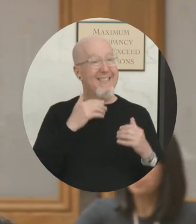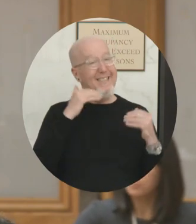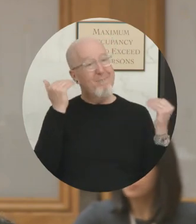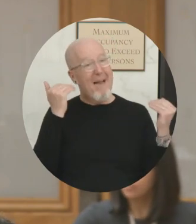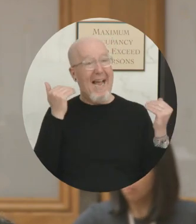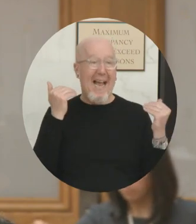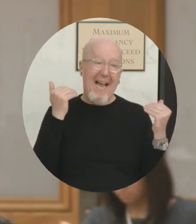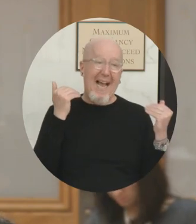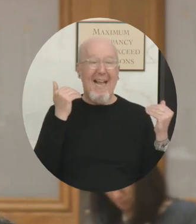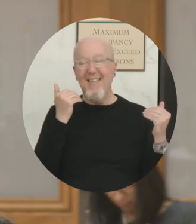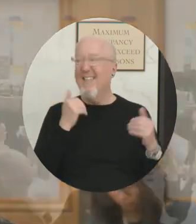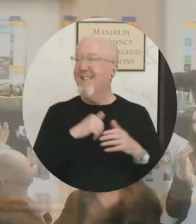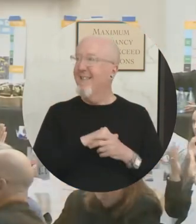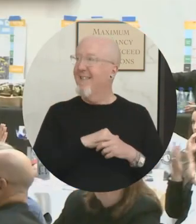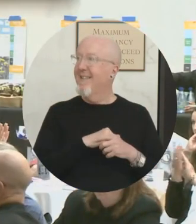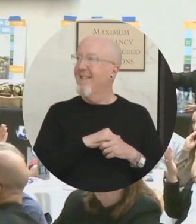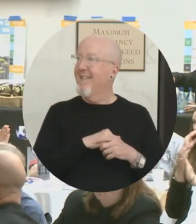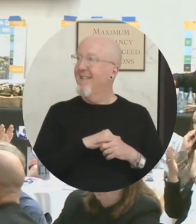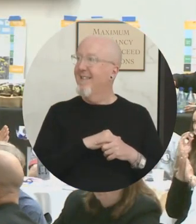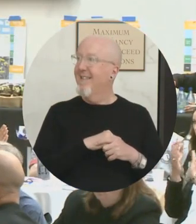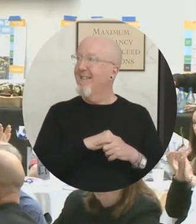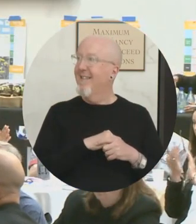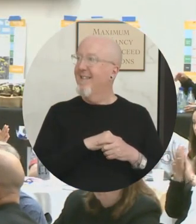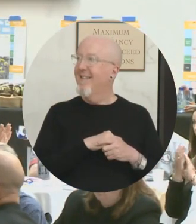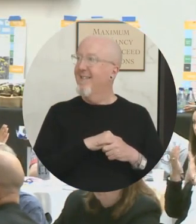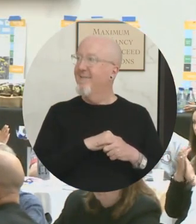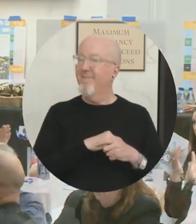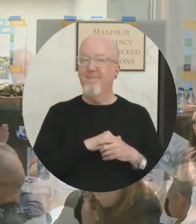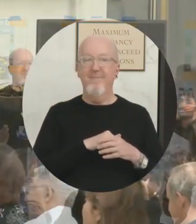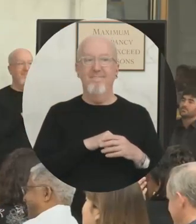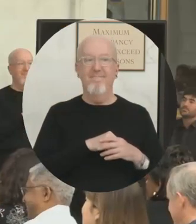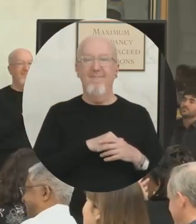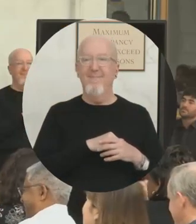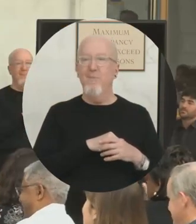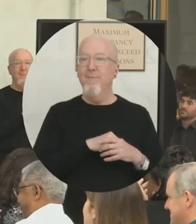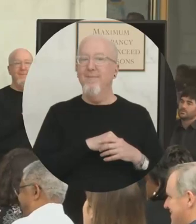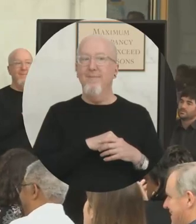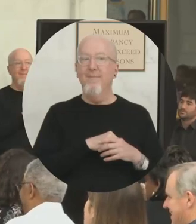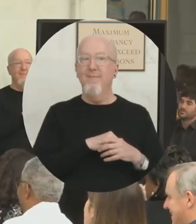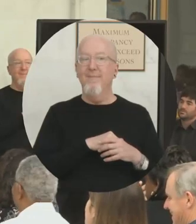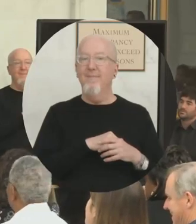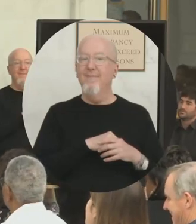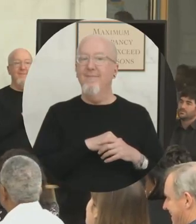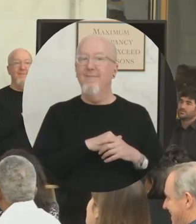happy. Yeah. Thank you for all that you thank do. You.